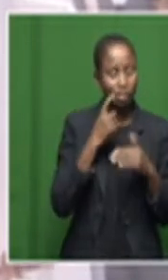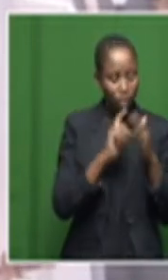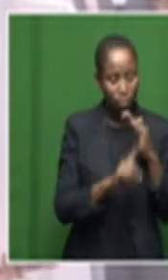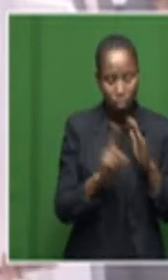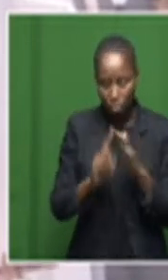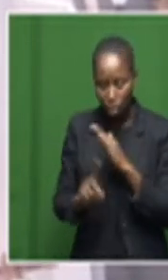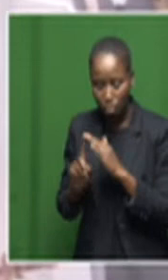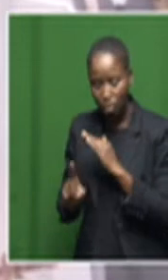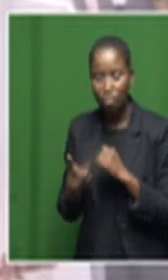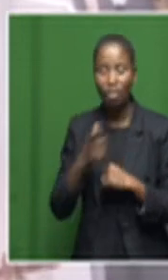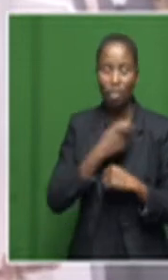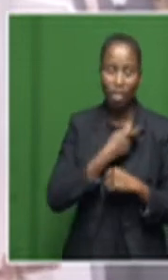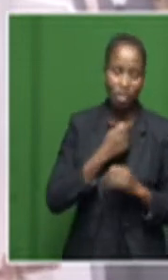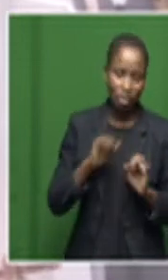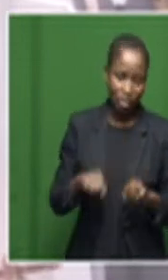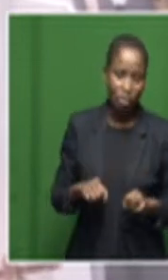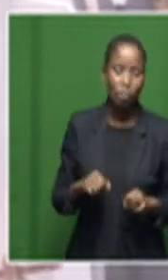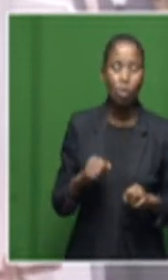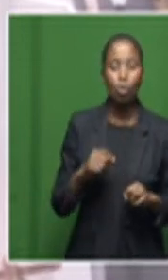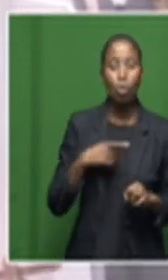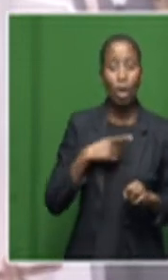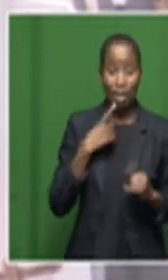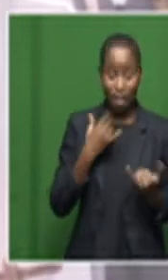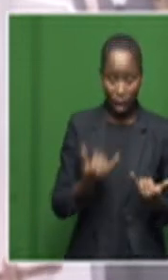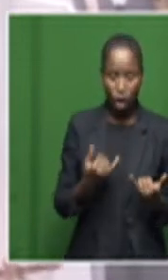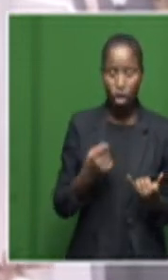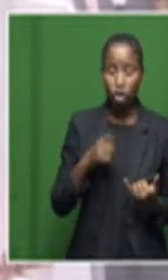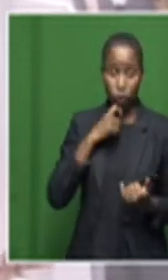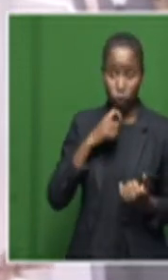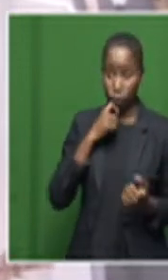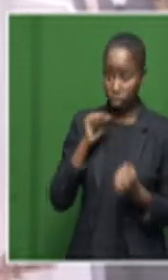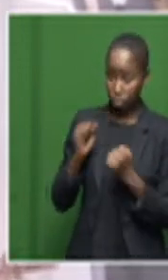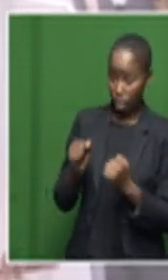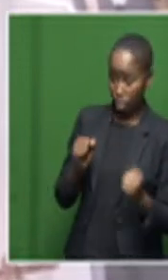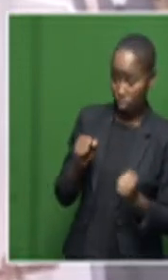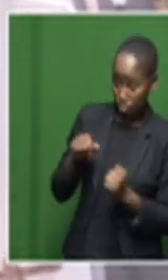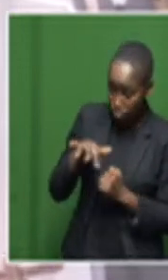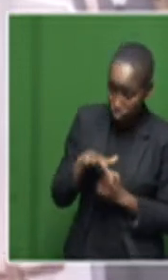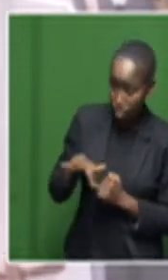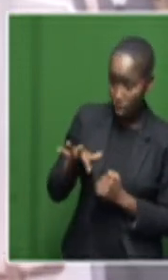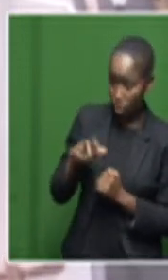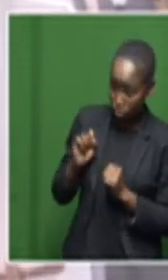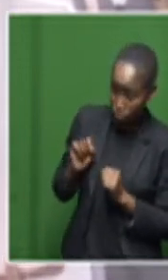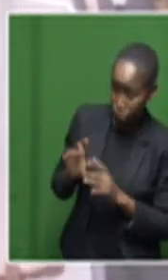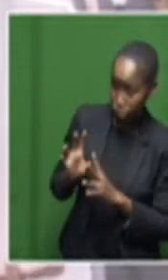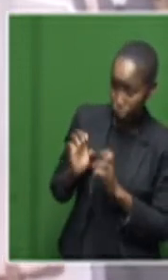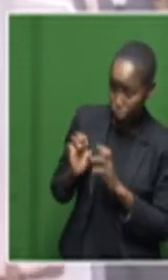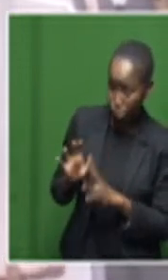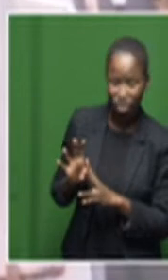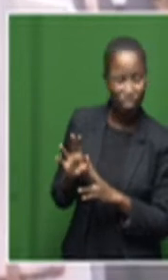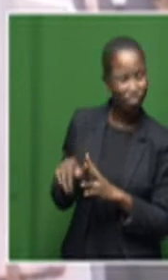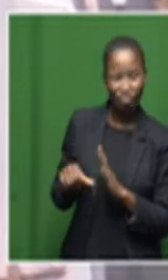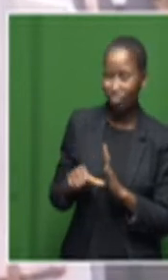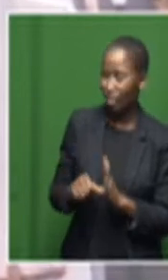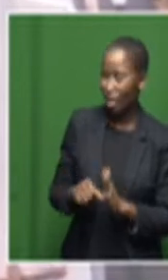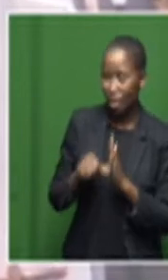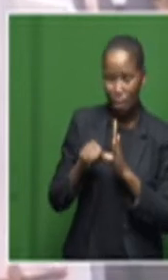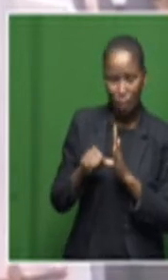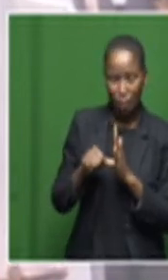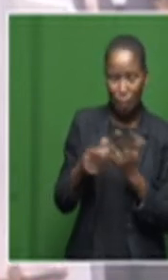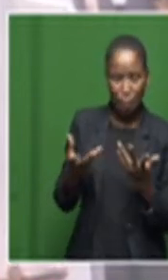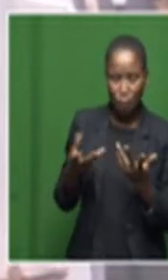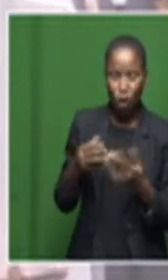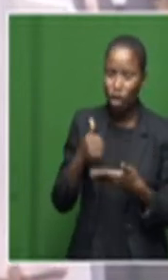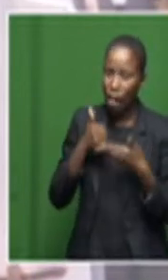we have realized that using fixed sites at this point in time is no longer the primary objective in terms of using hospitals